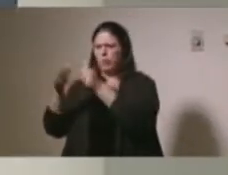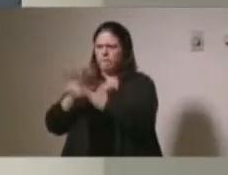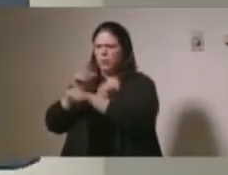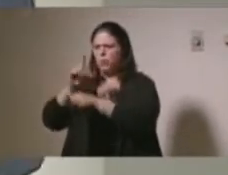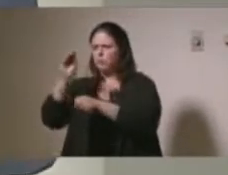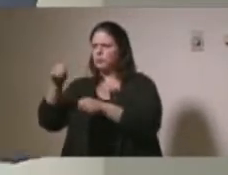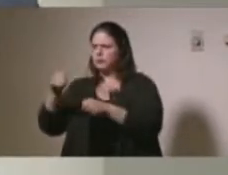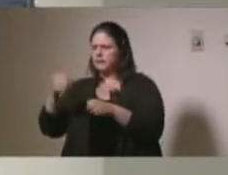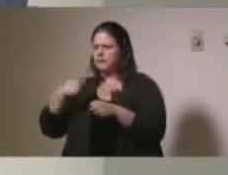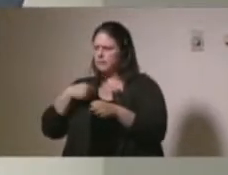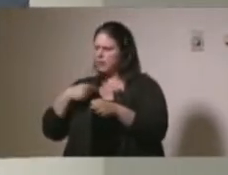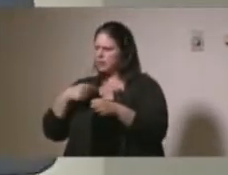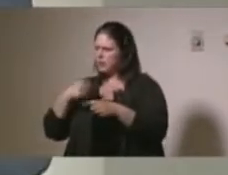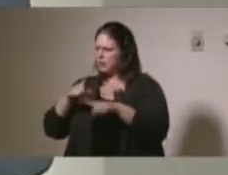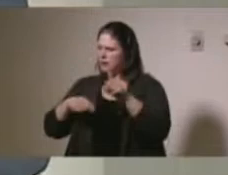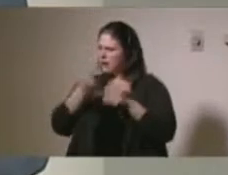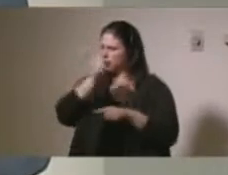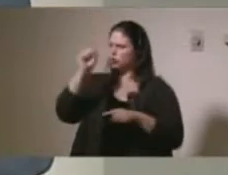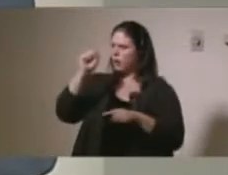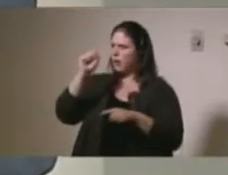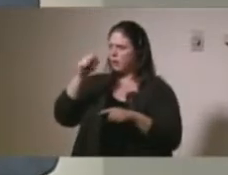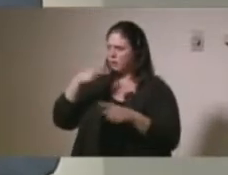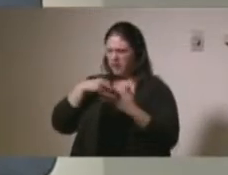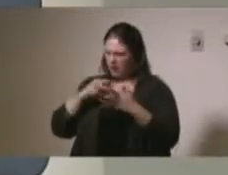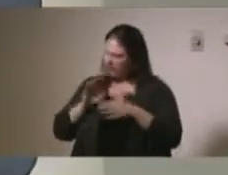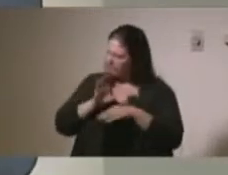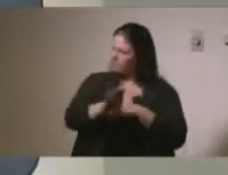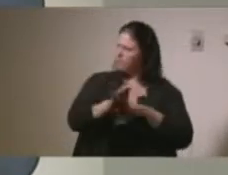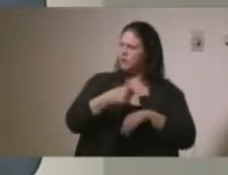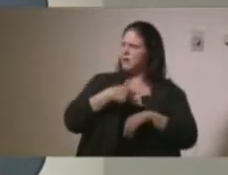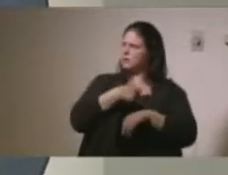and to force us to continue bargaining,